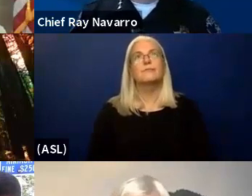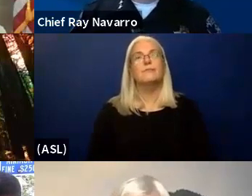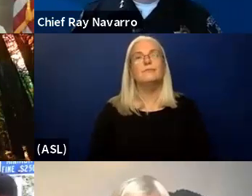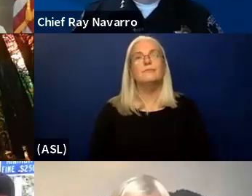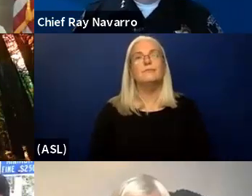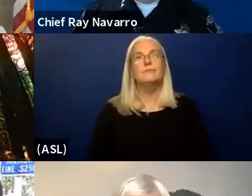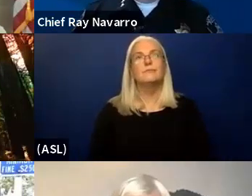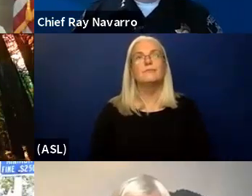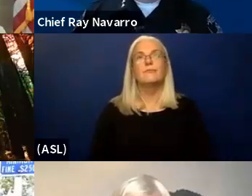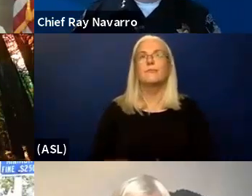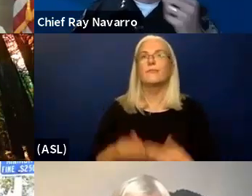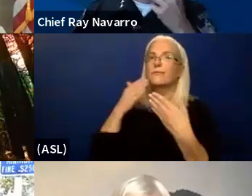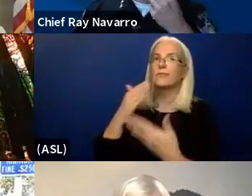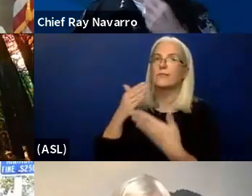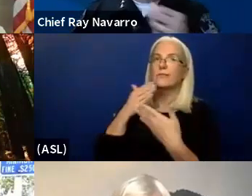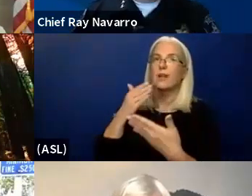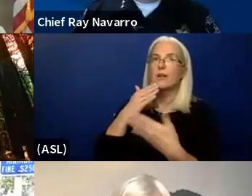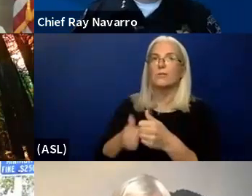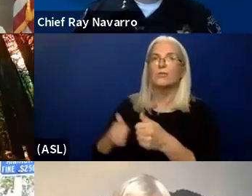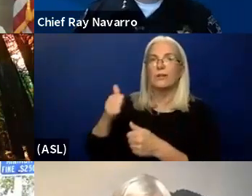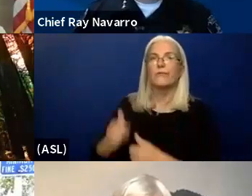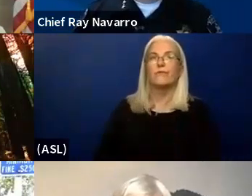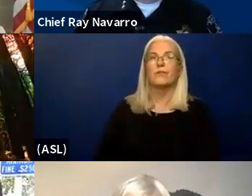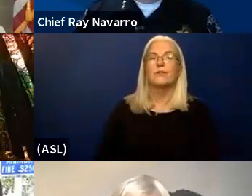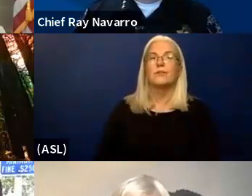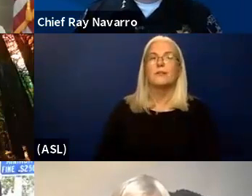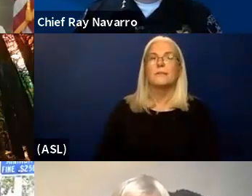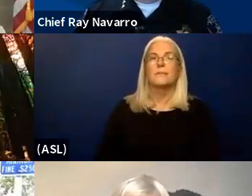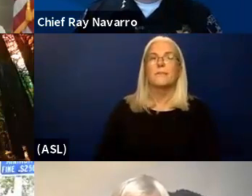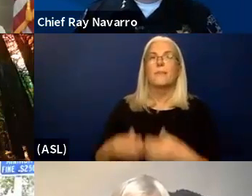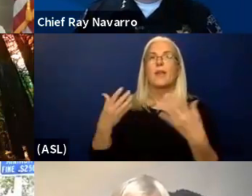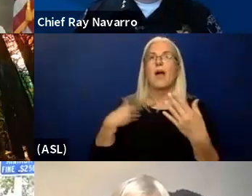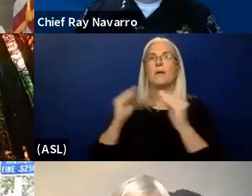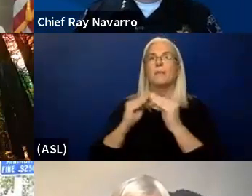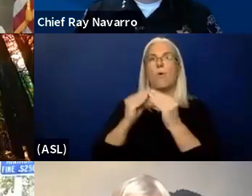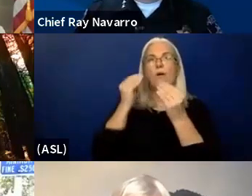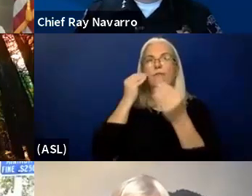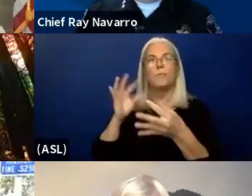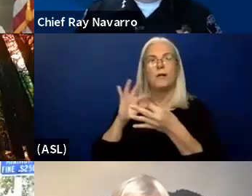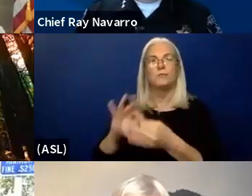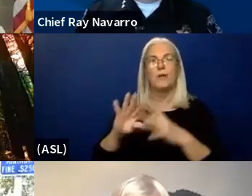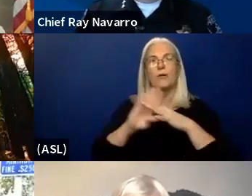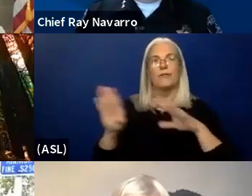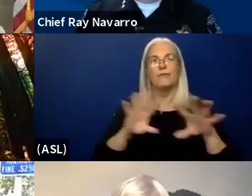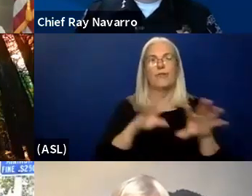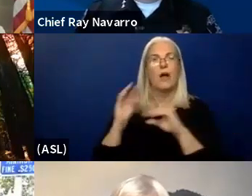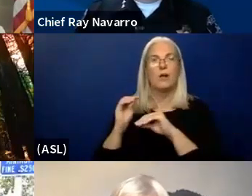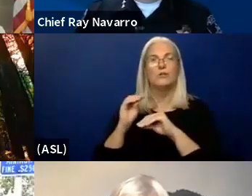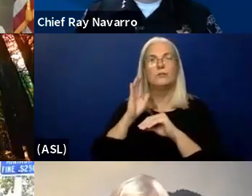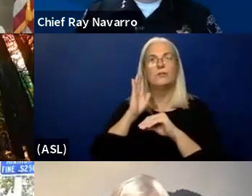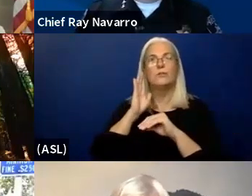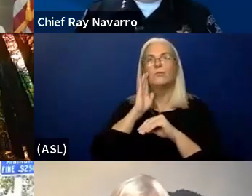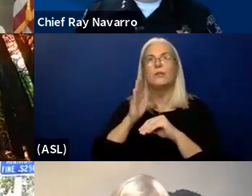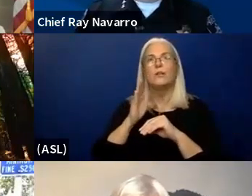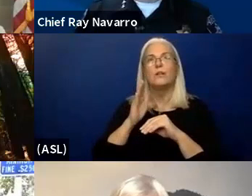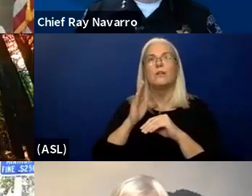Great. Thank you very much, Chief. For more on our evacuations, let's and the lifting of some of the orders, let's